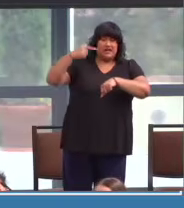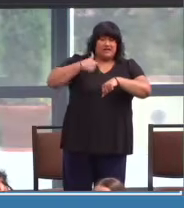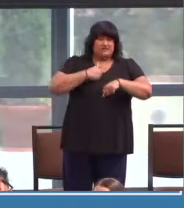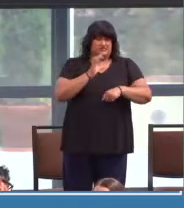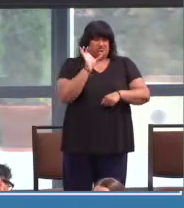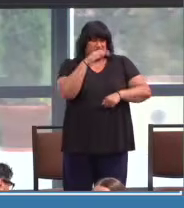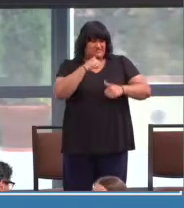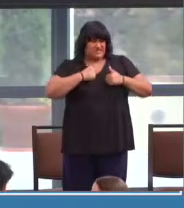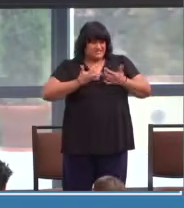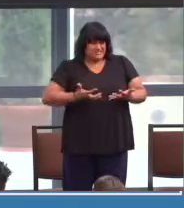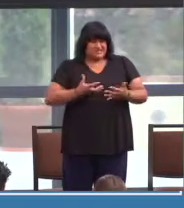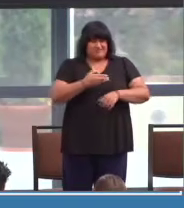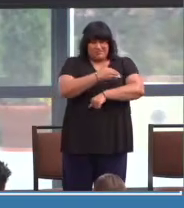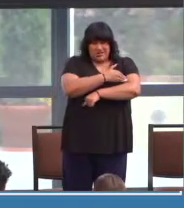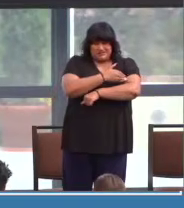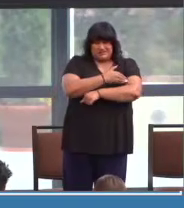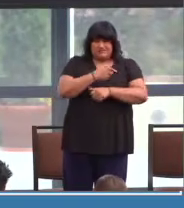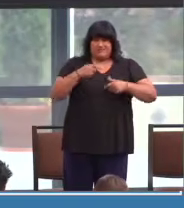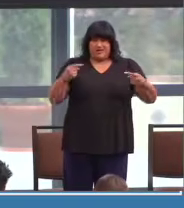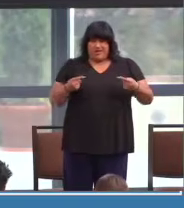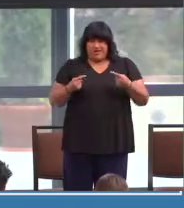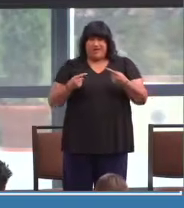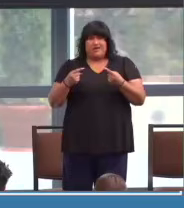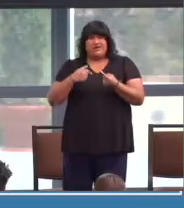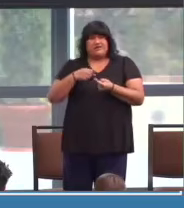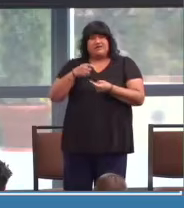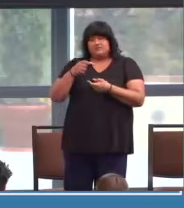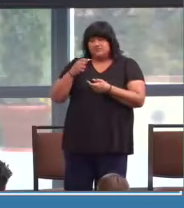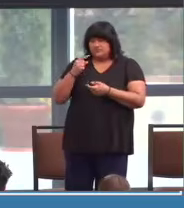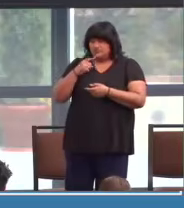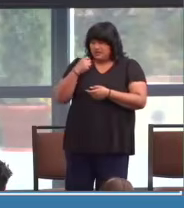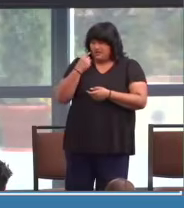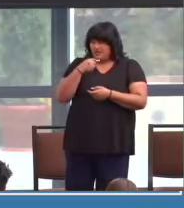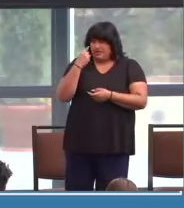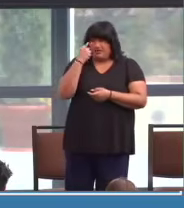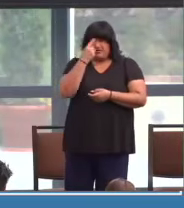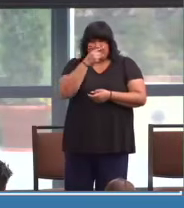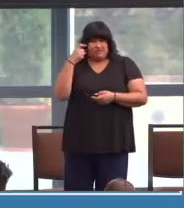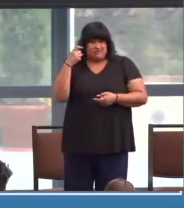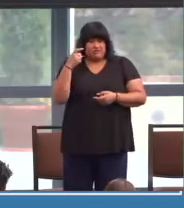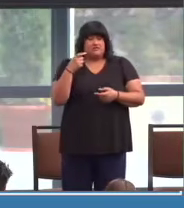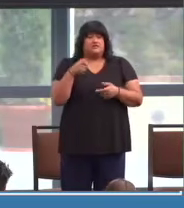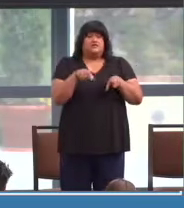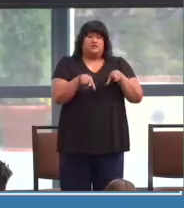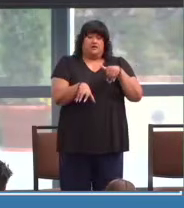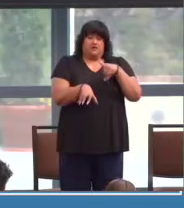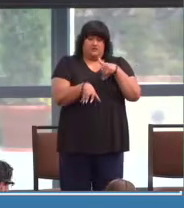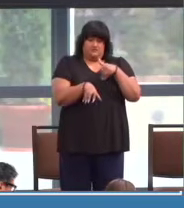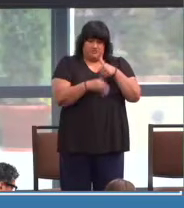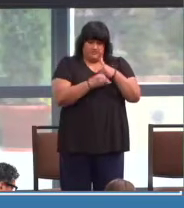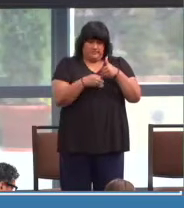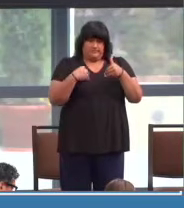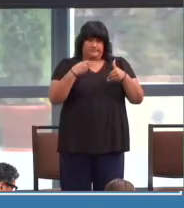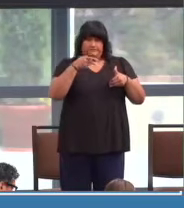muscle and joint pain, dry eyes and mouth, and migraines. Additionally, I have POTS symptoms